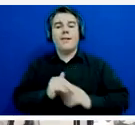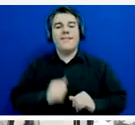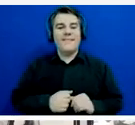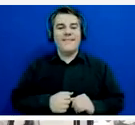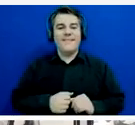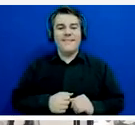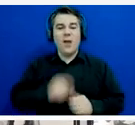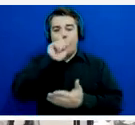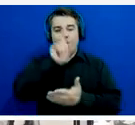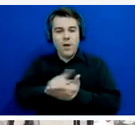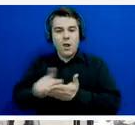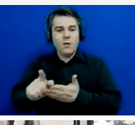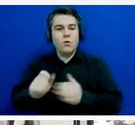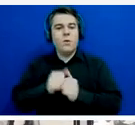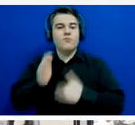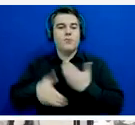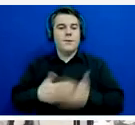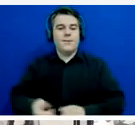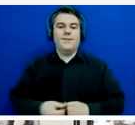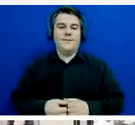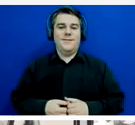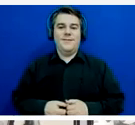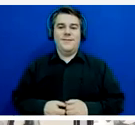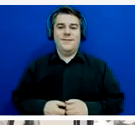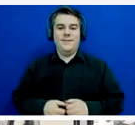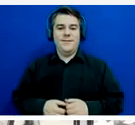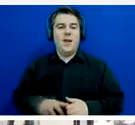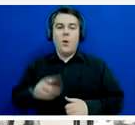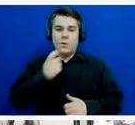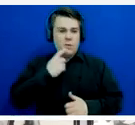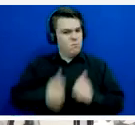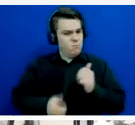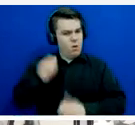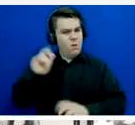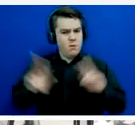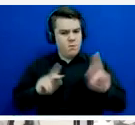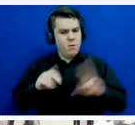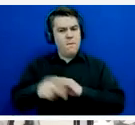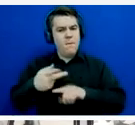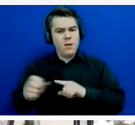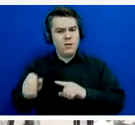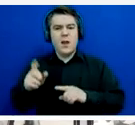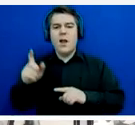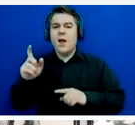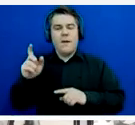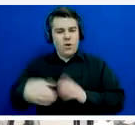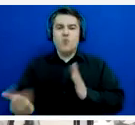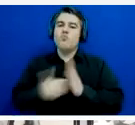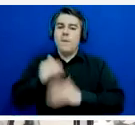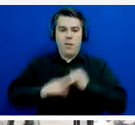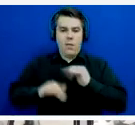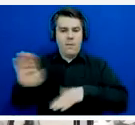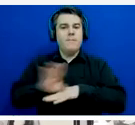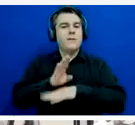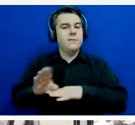Fall in love with the process. I would say most people in Plexus end up having to rebuild their business at some point